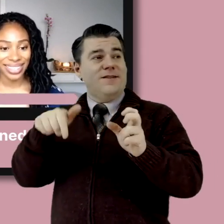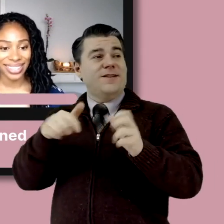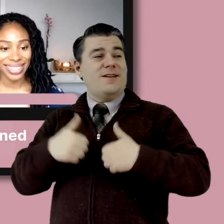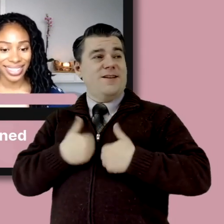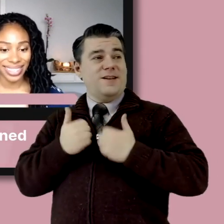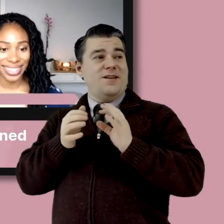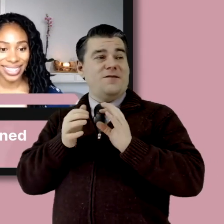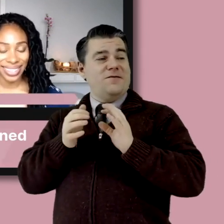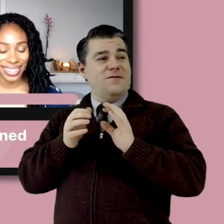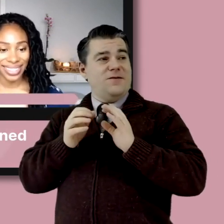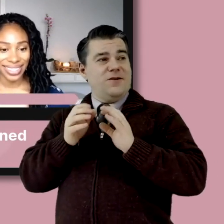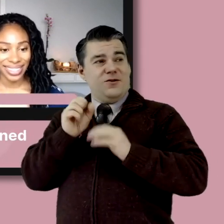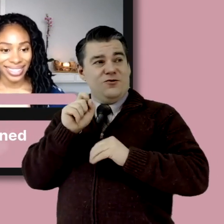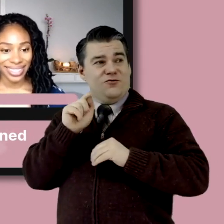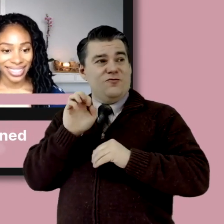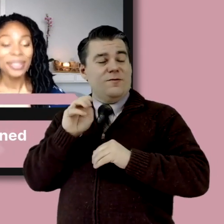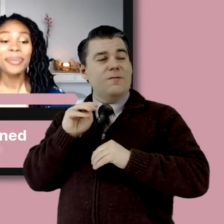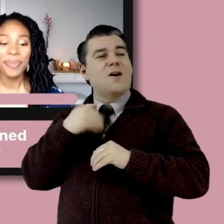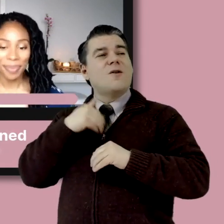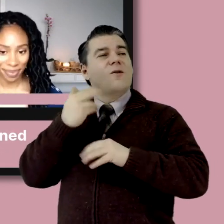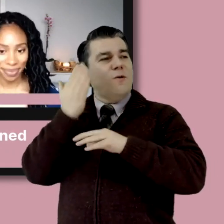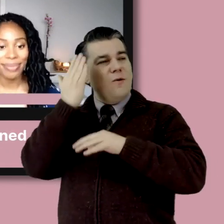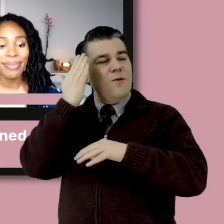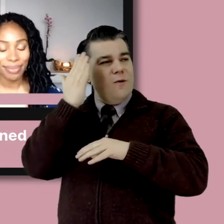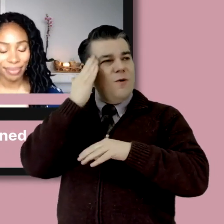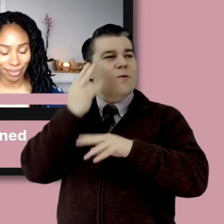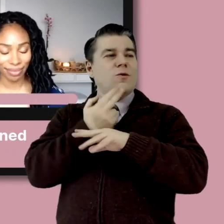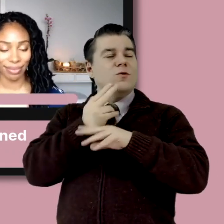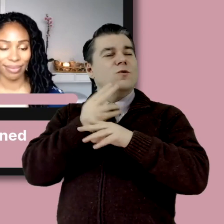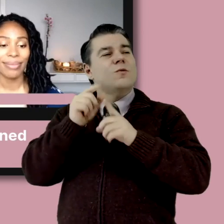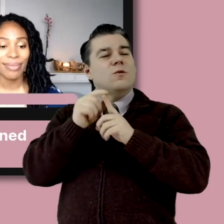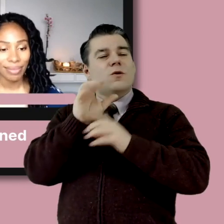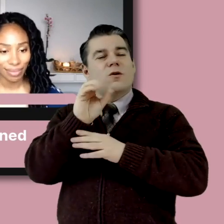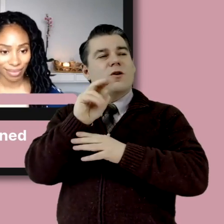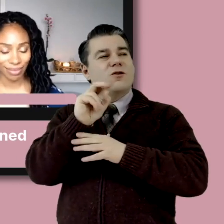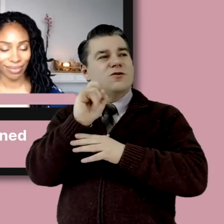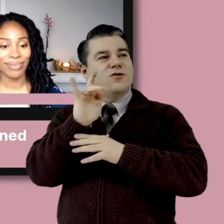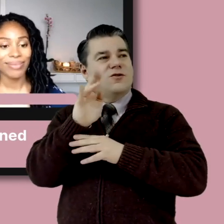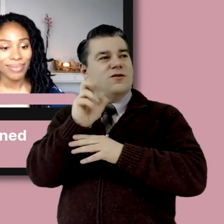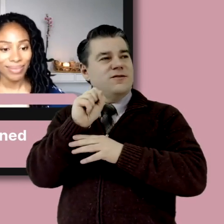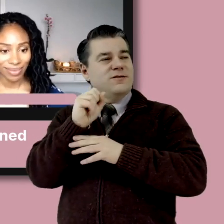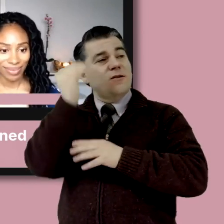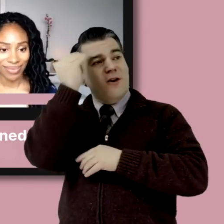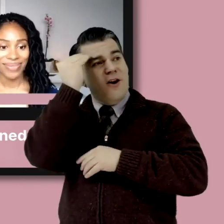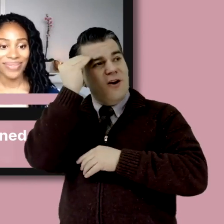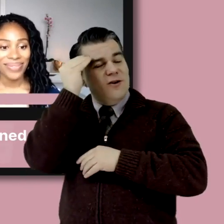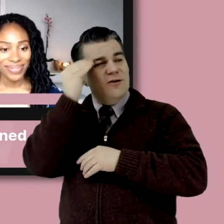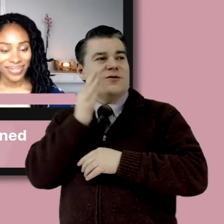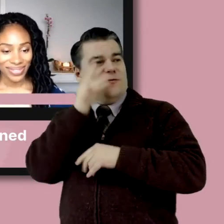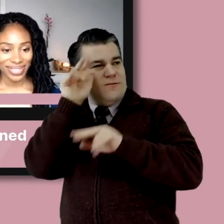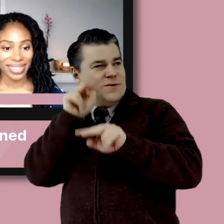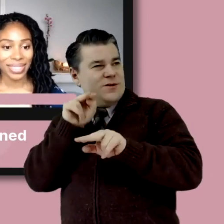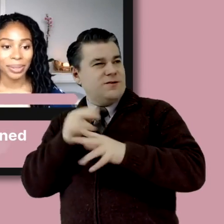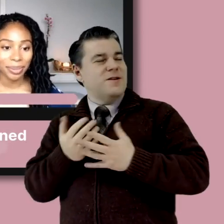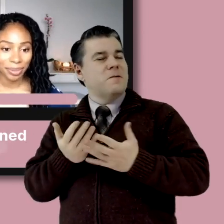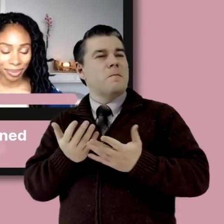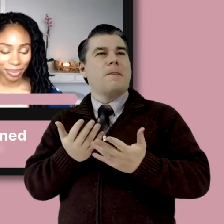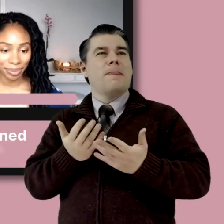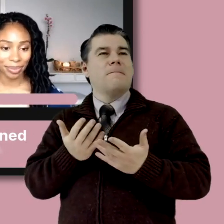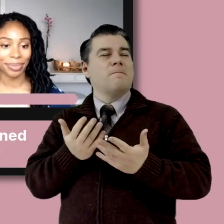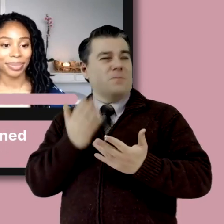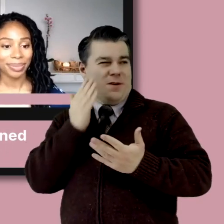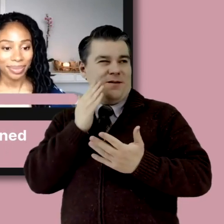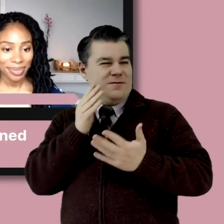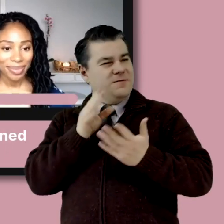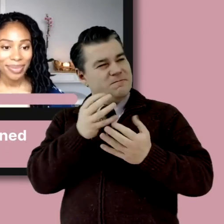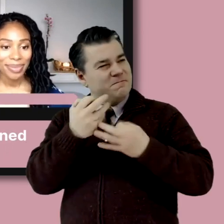stream, I know we use the word conscious parenting. Could you tell us a bit about that? So I know from learning about